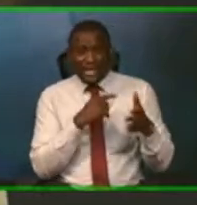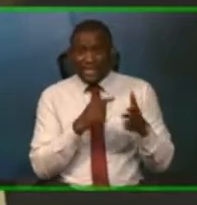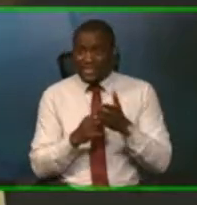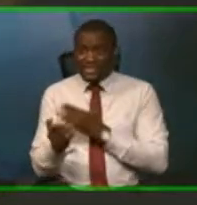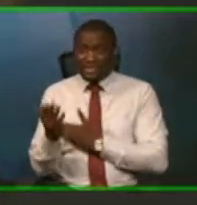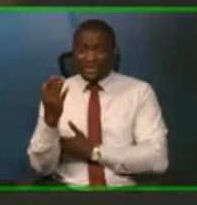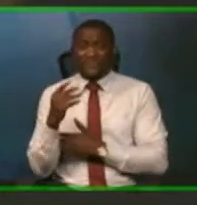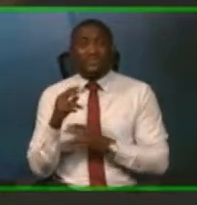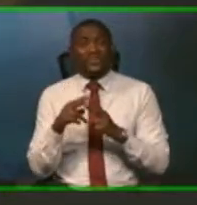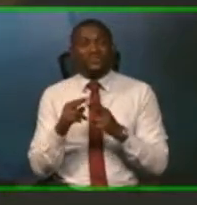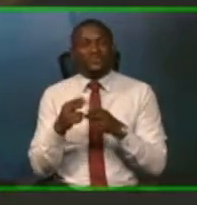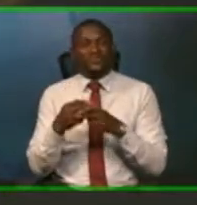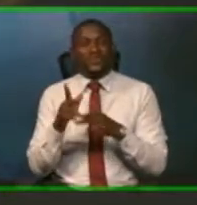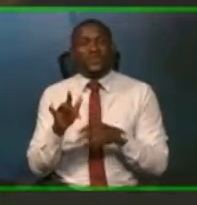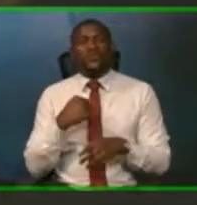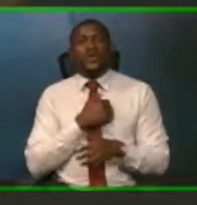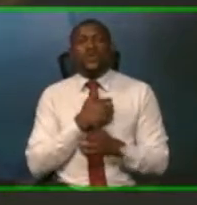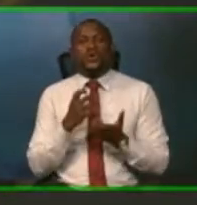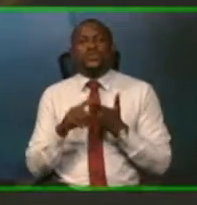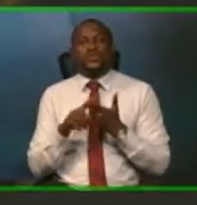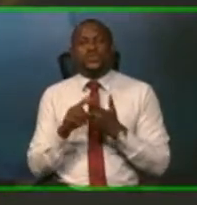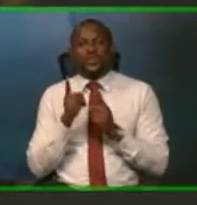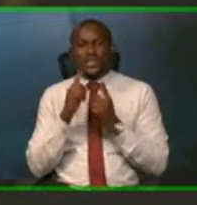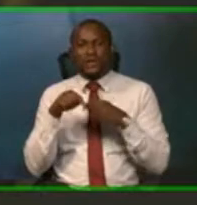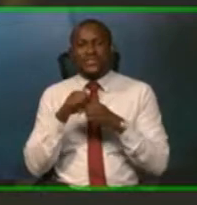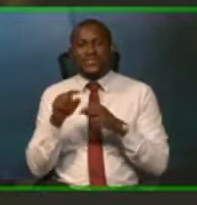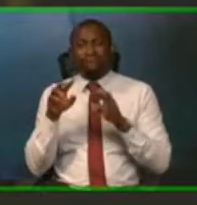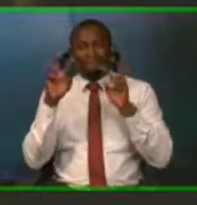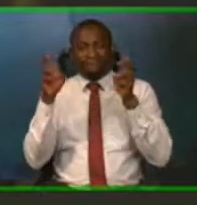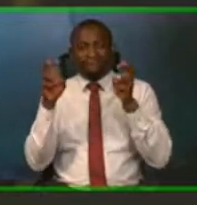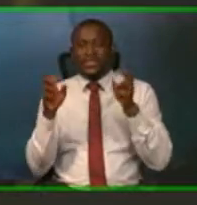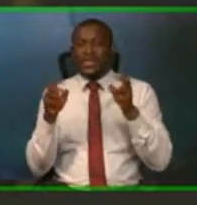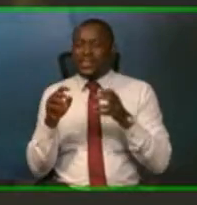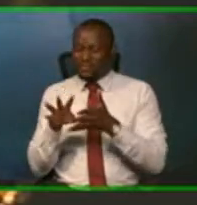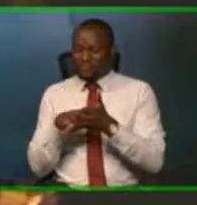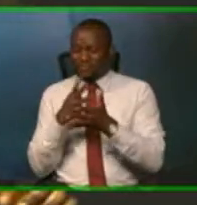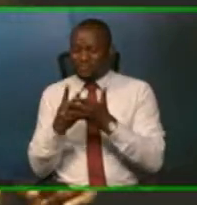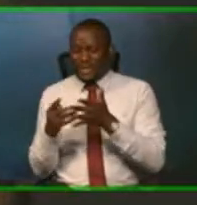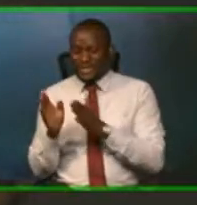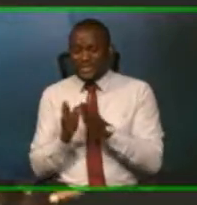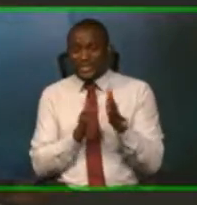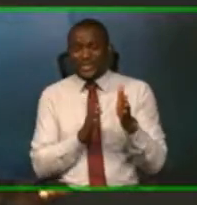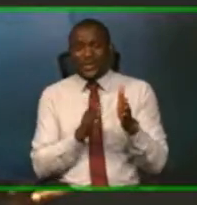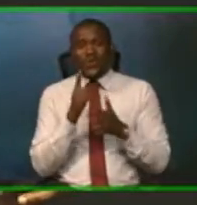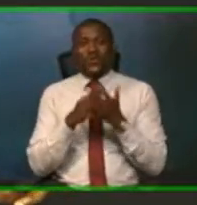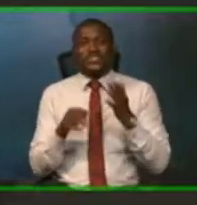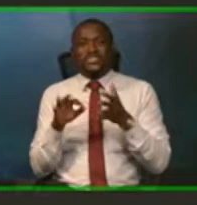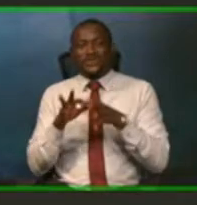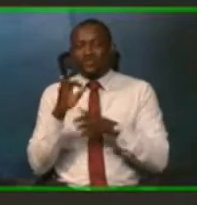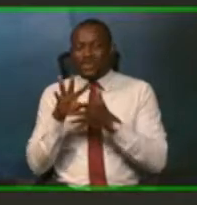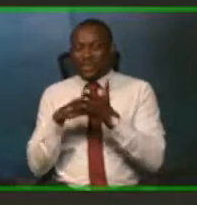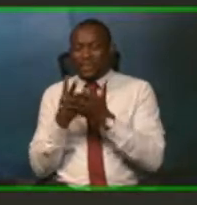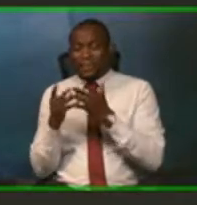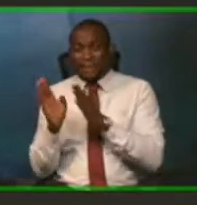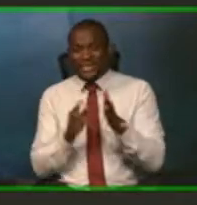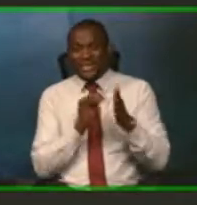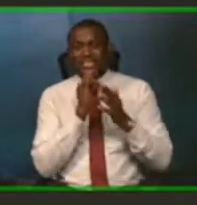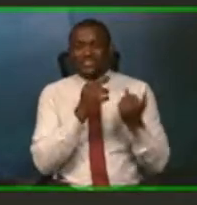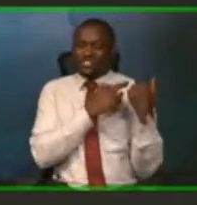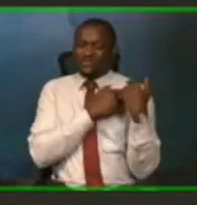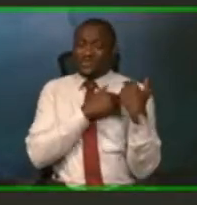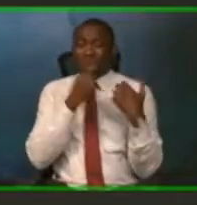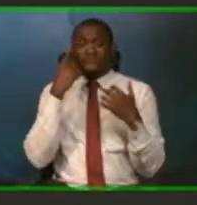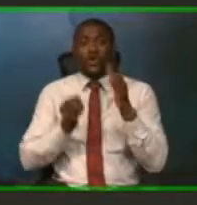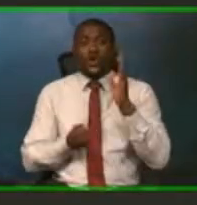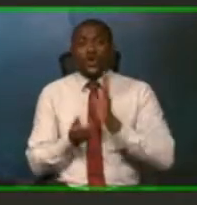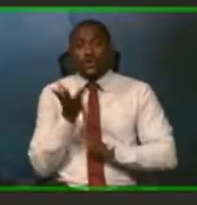very briefly, we want to consider the pattern. What spiritual pattern is responsible for growth and